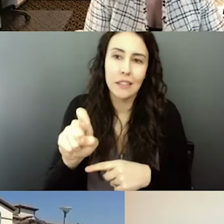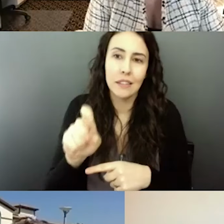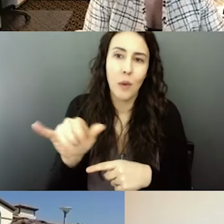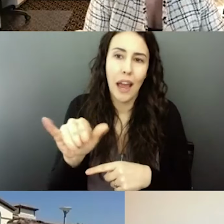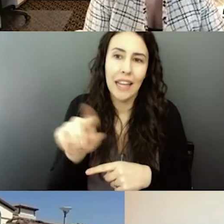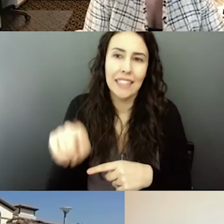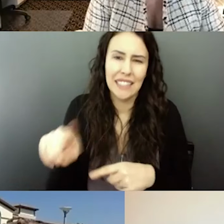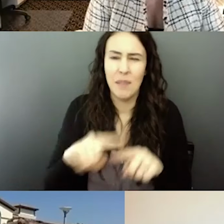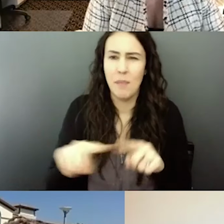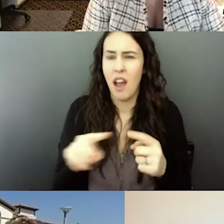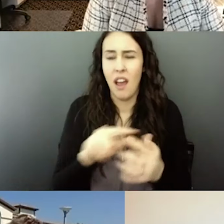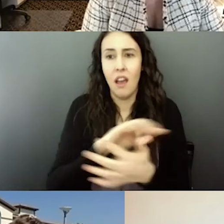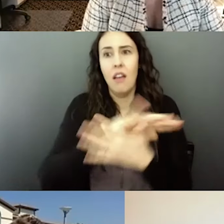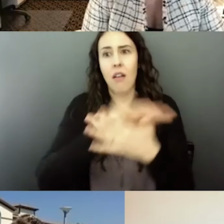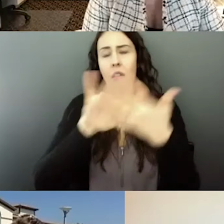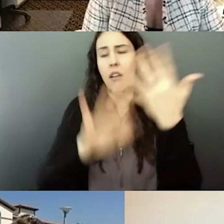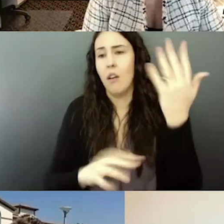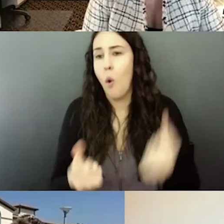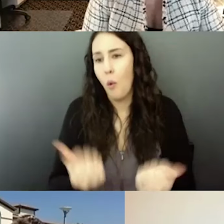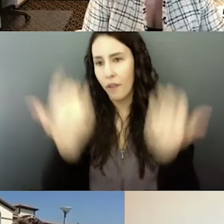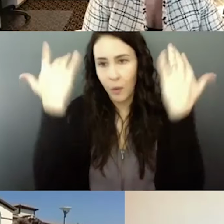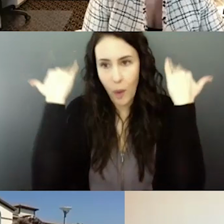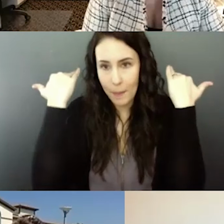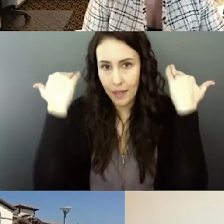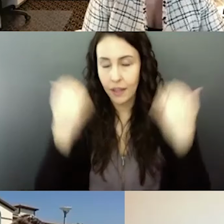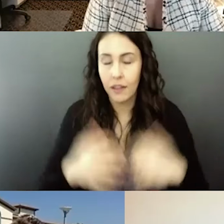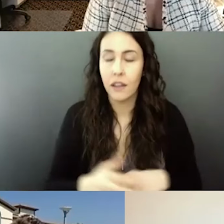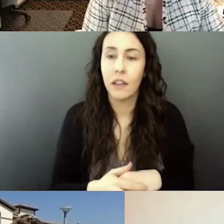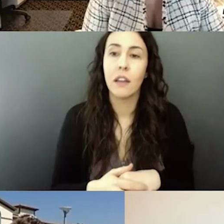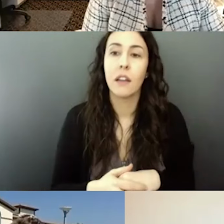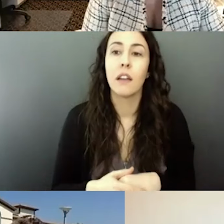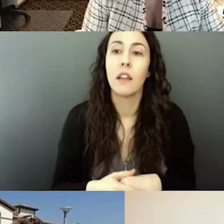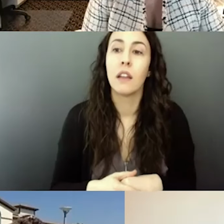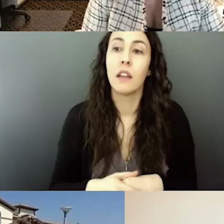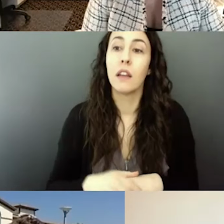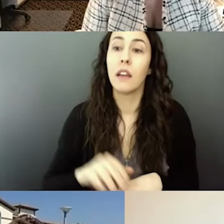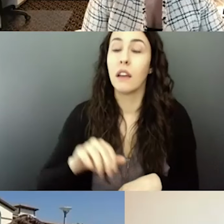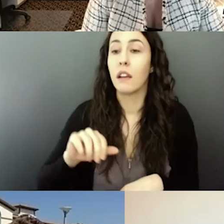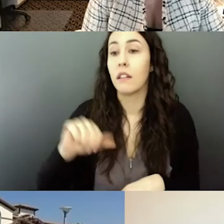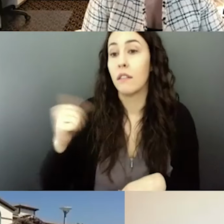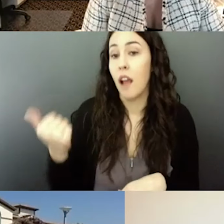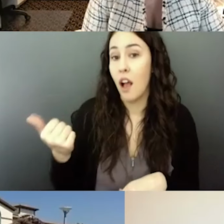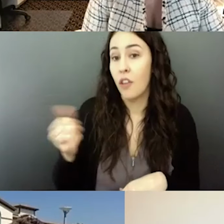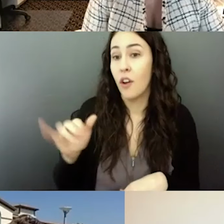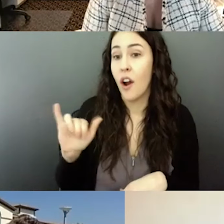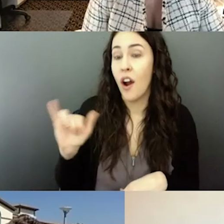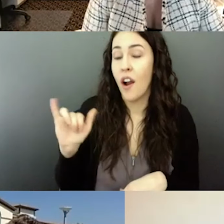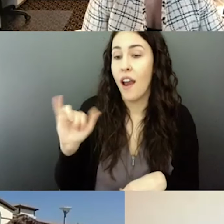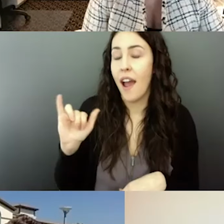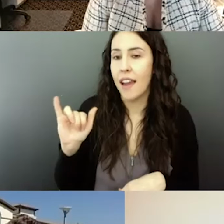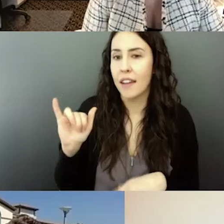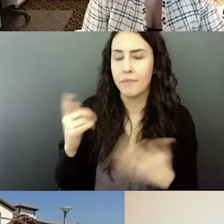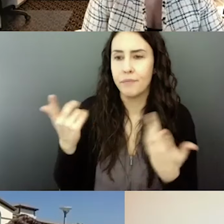too overwhelming. And then another is, there was, like Alba said, there was an attempt at